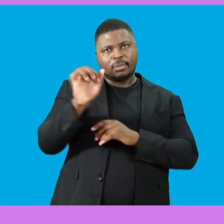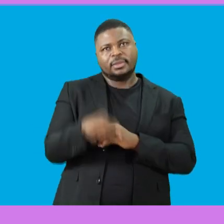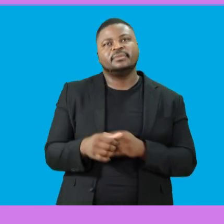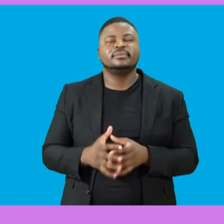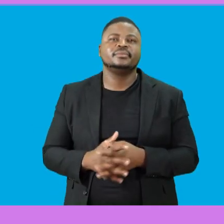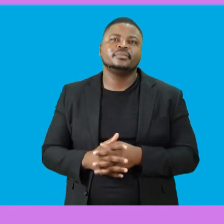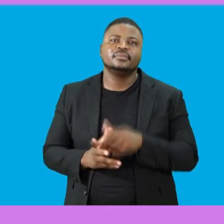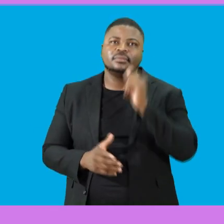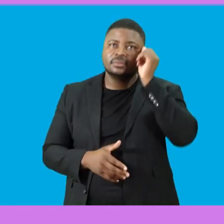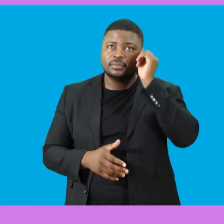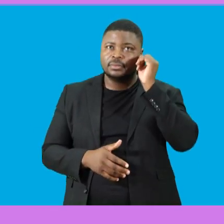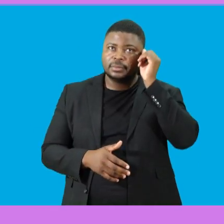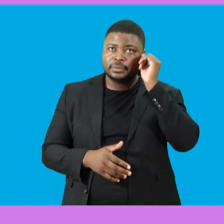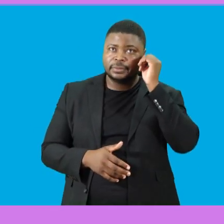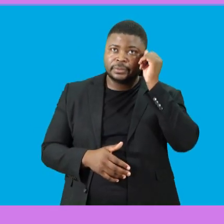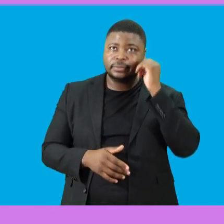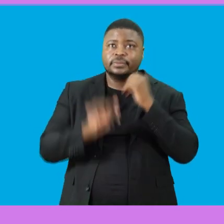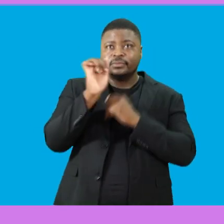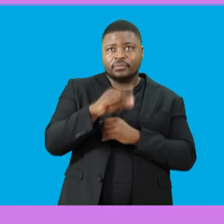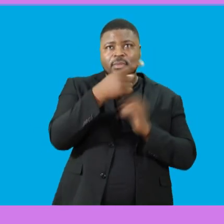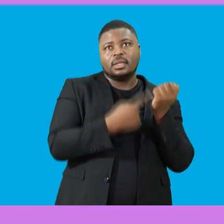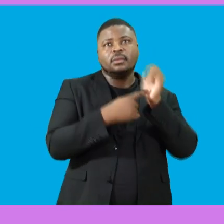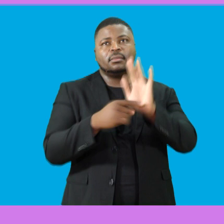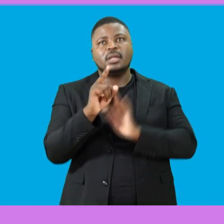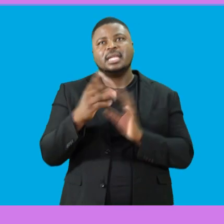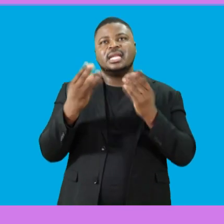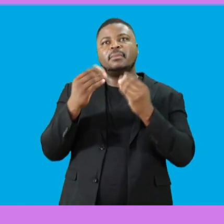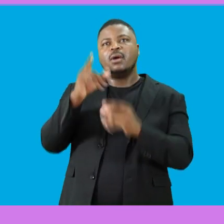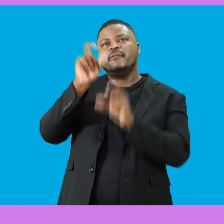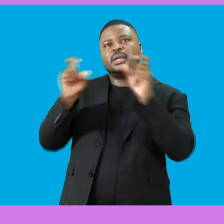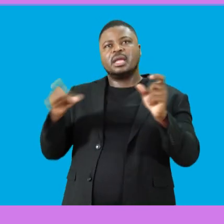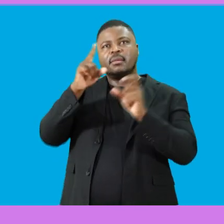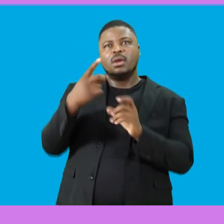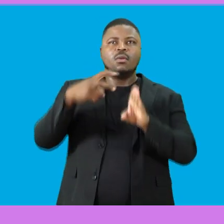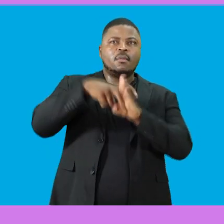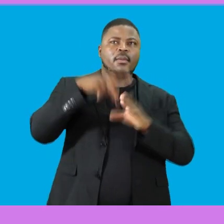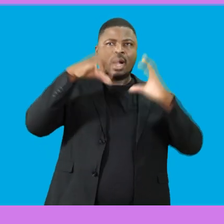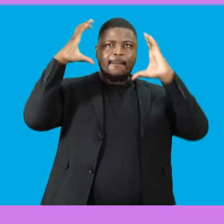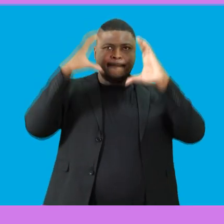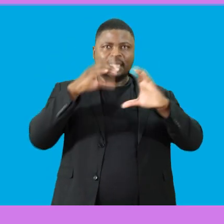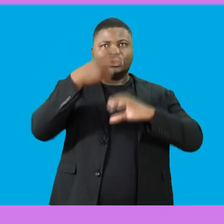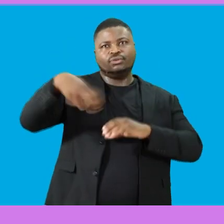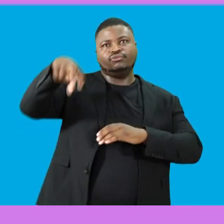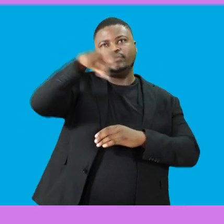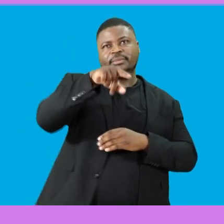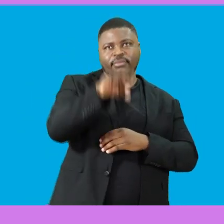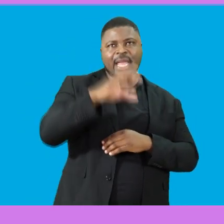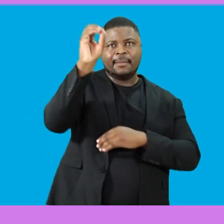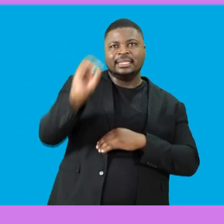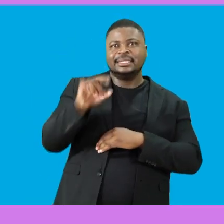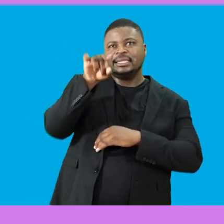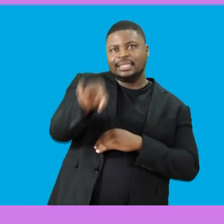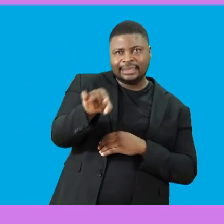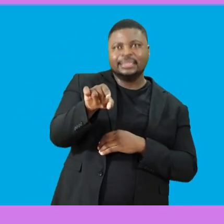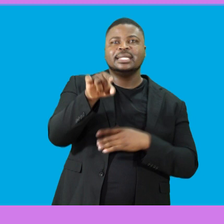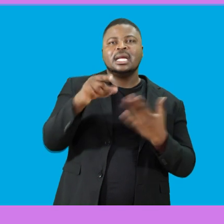3 bus trips. Express the number, question 4, express the number of people in bus trip number 2, there's bus trip